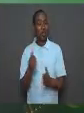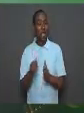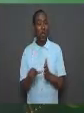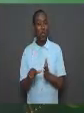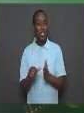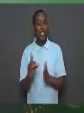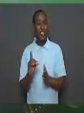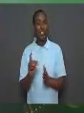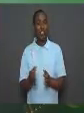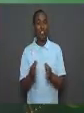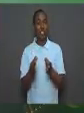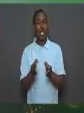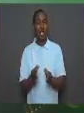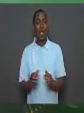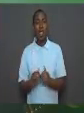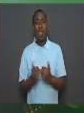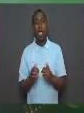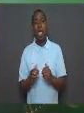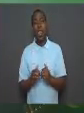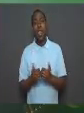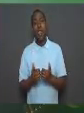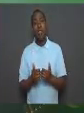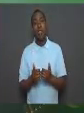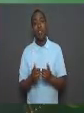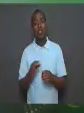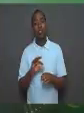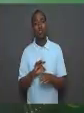dysentery and how it affects the body.